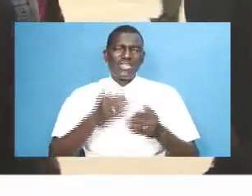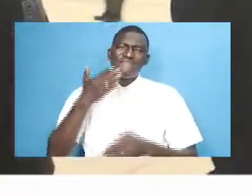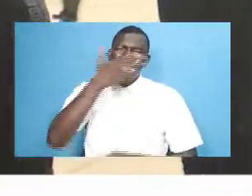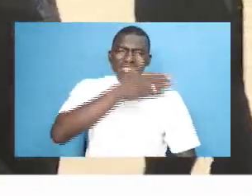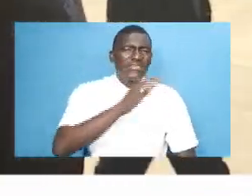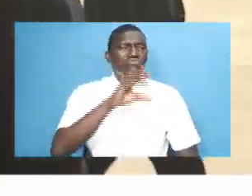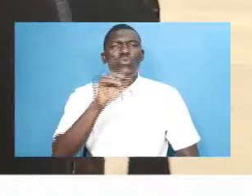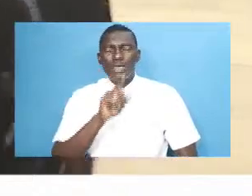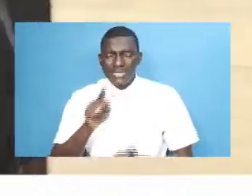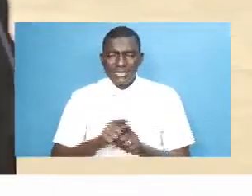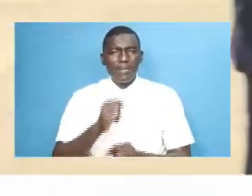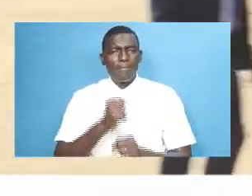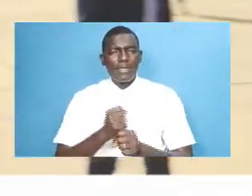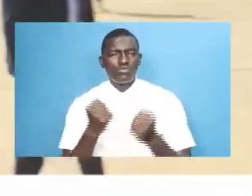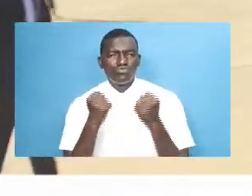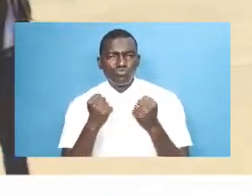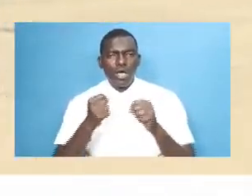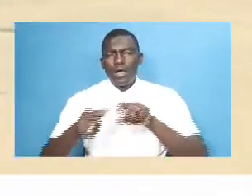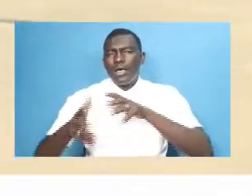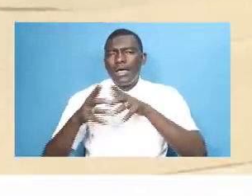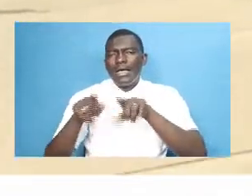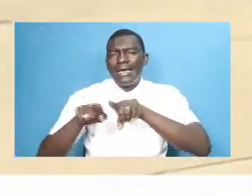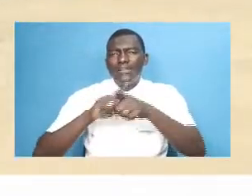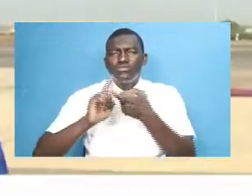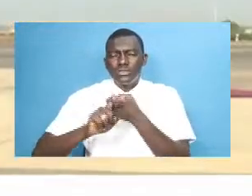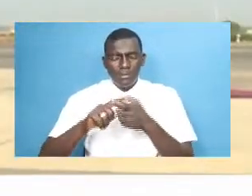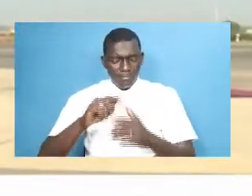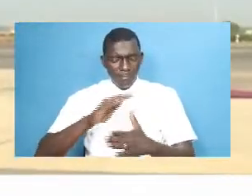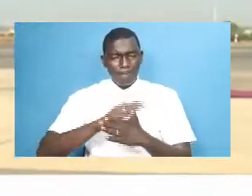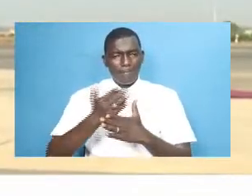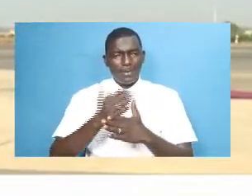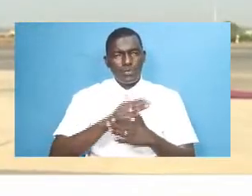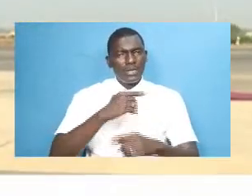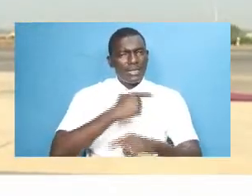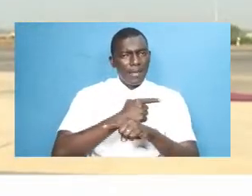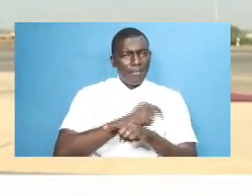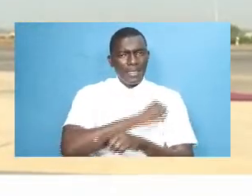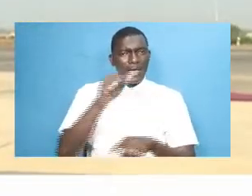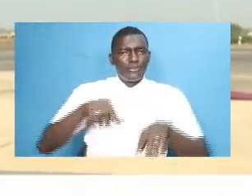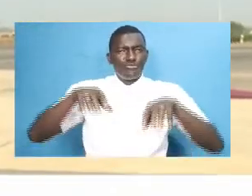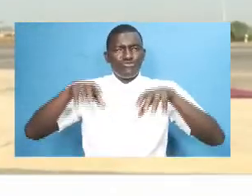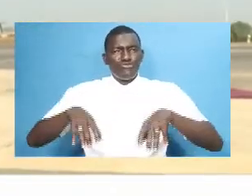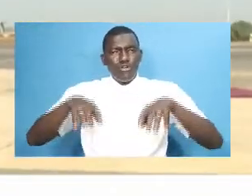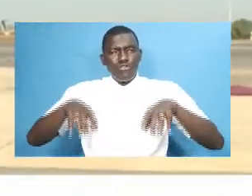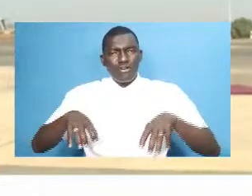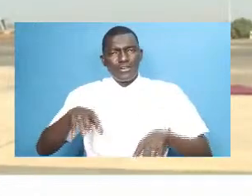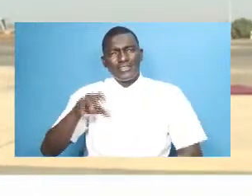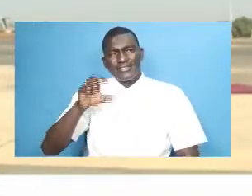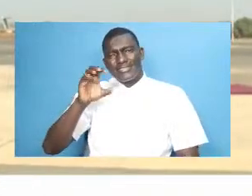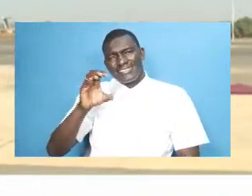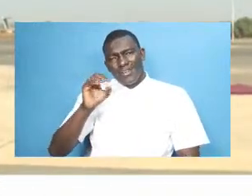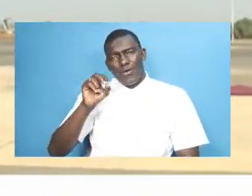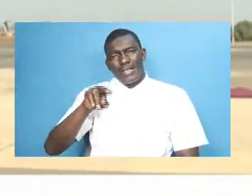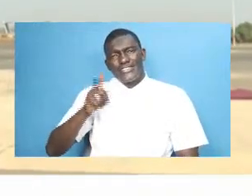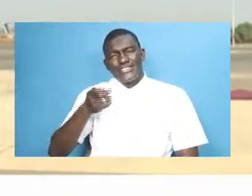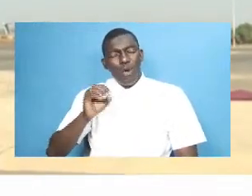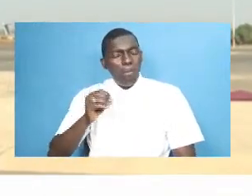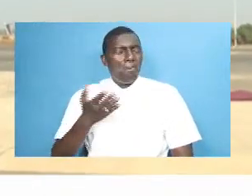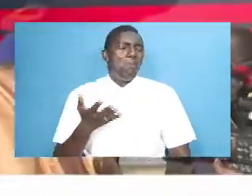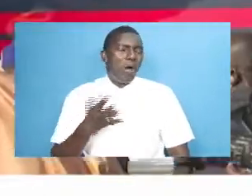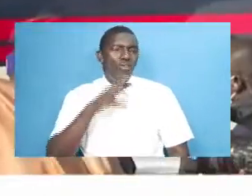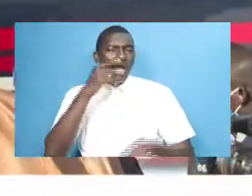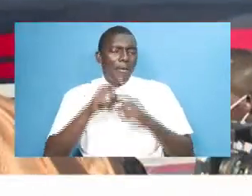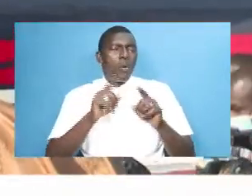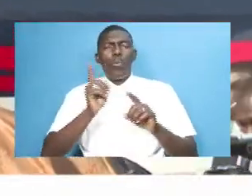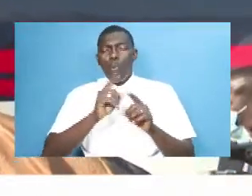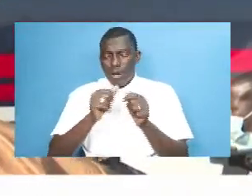strengthen the bilateral ties between the Gambia and Congo. I mean, there's no further details given as to what areas or that